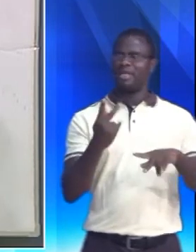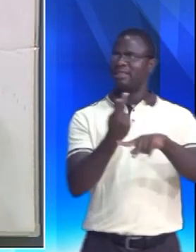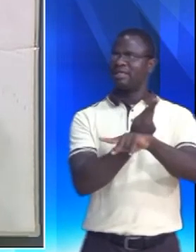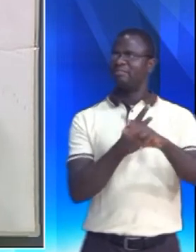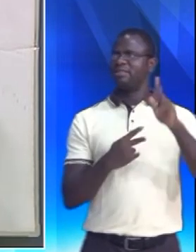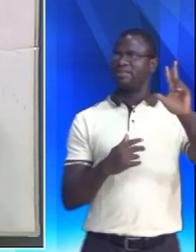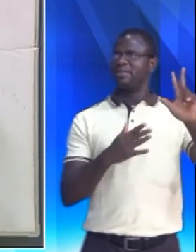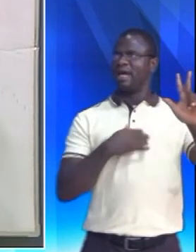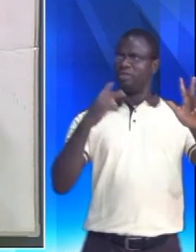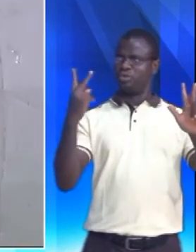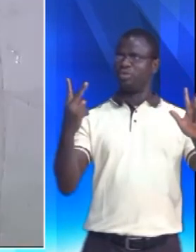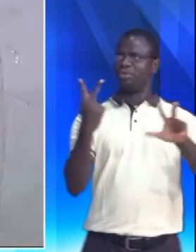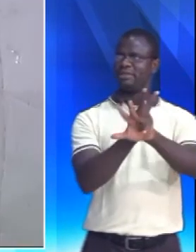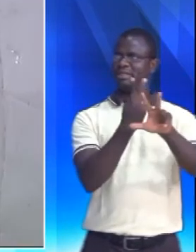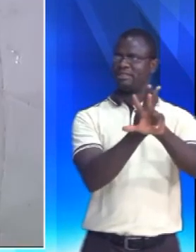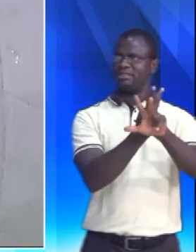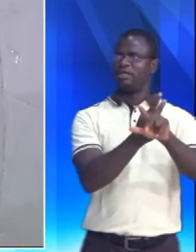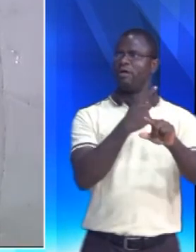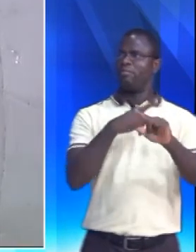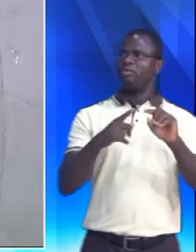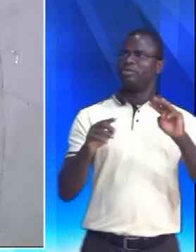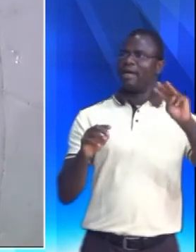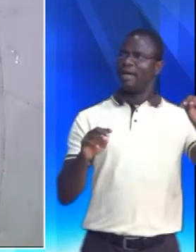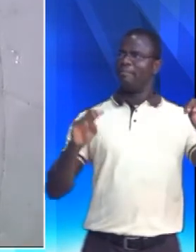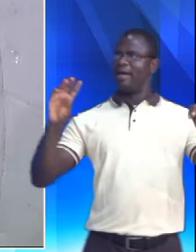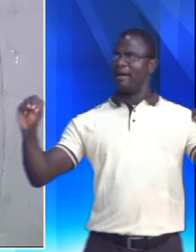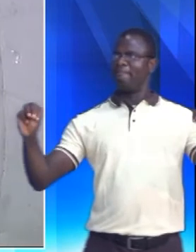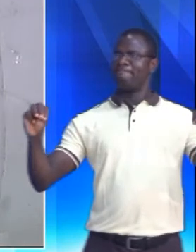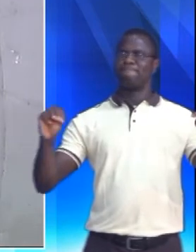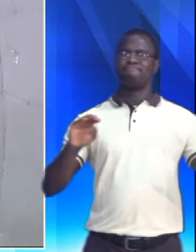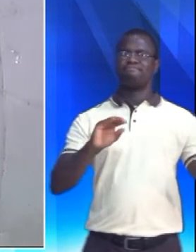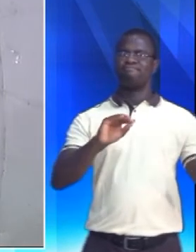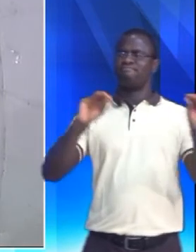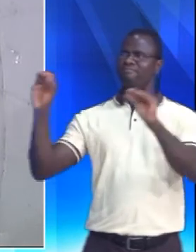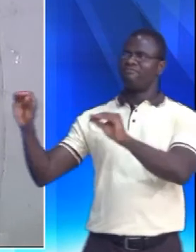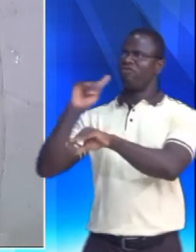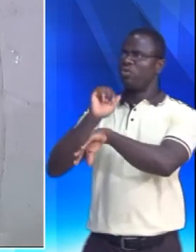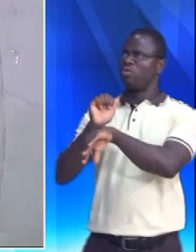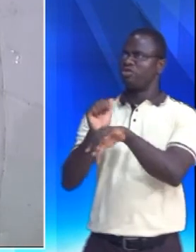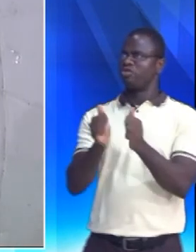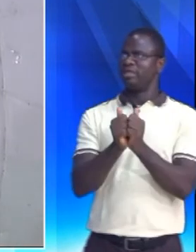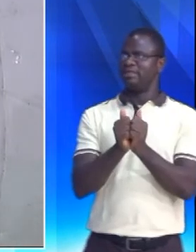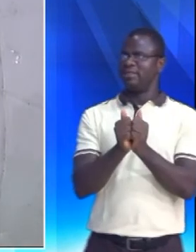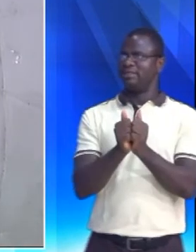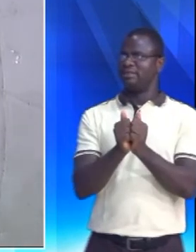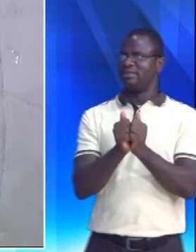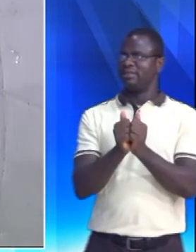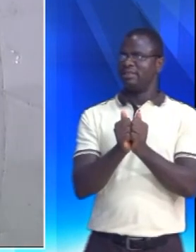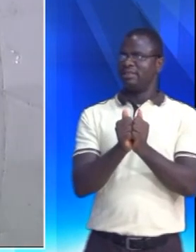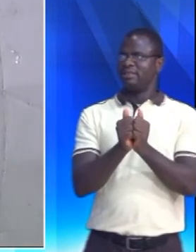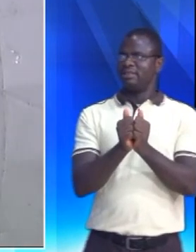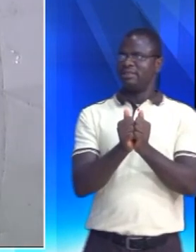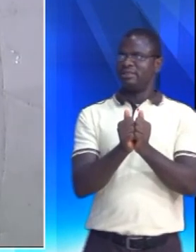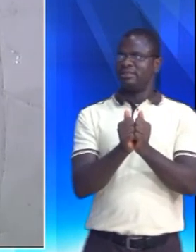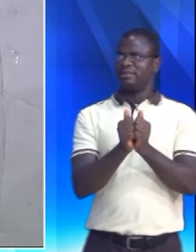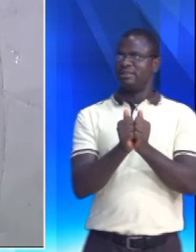coefficient attached to m raised to the power of minus 3. And here we have 2 as the coefficient attached to